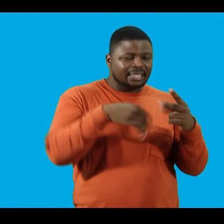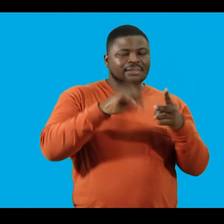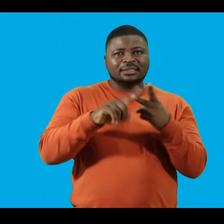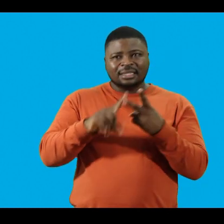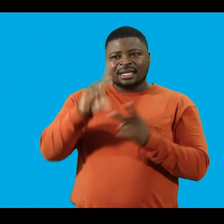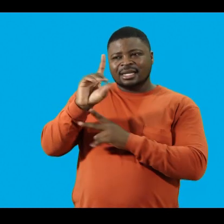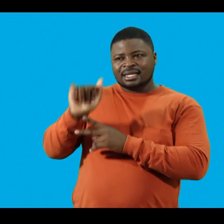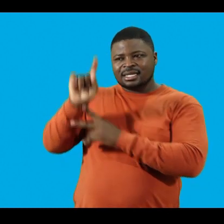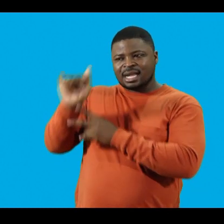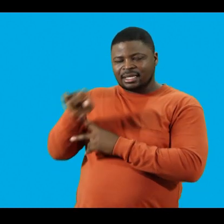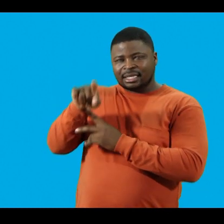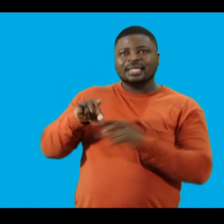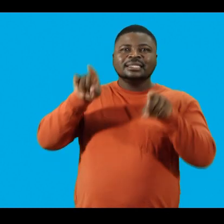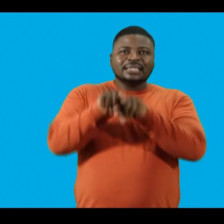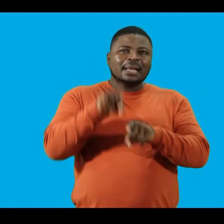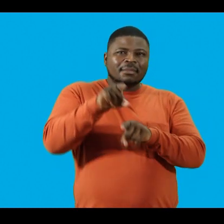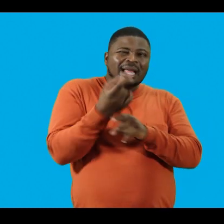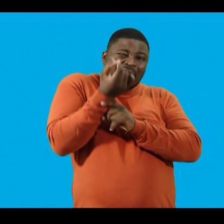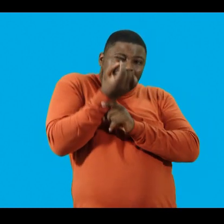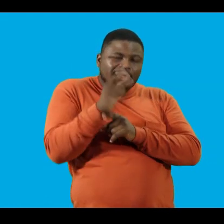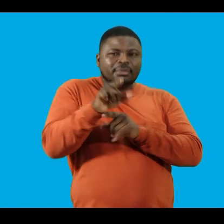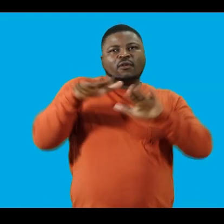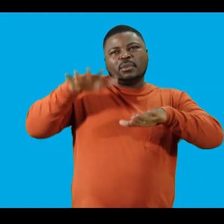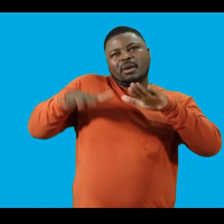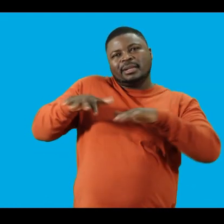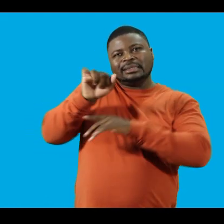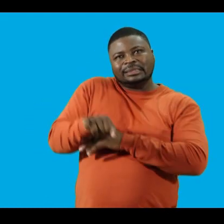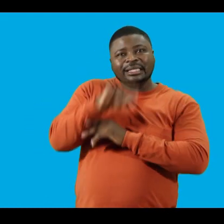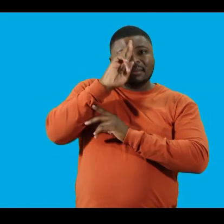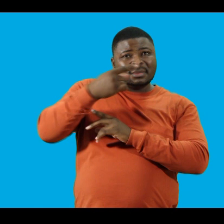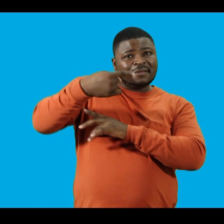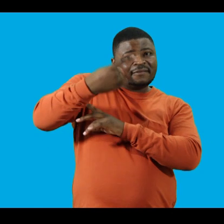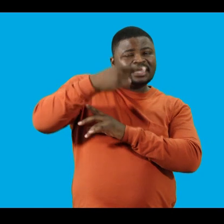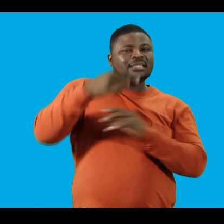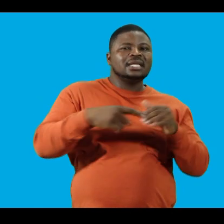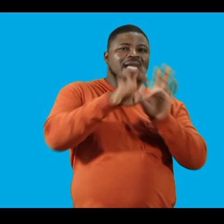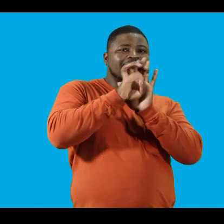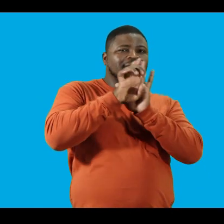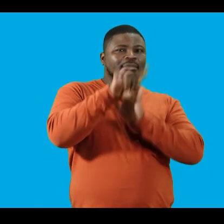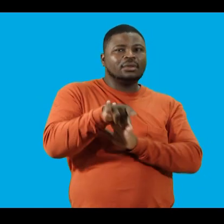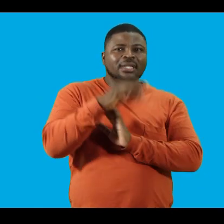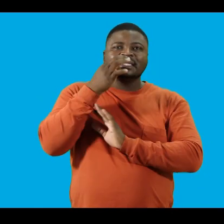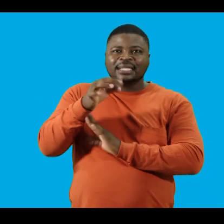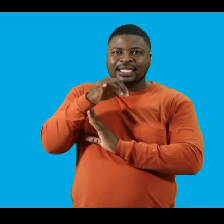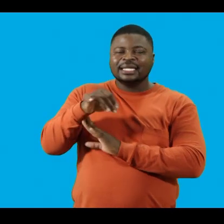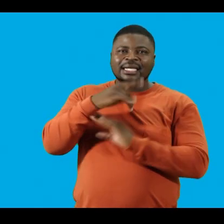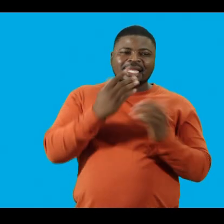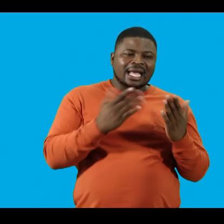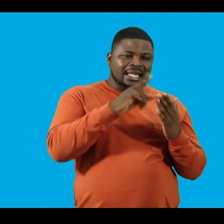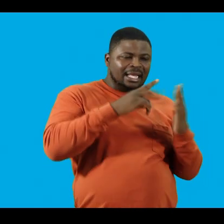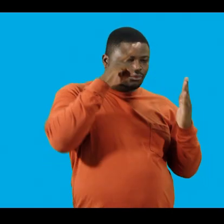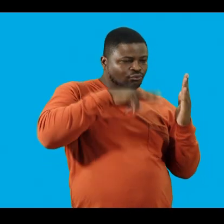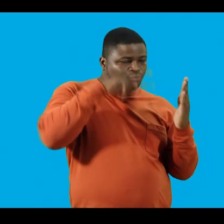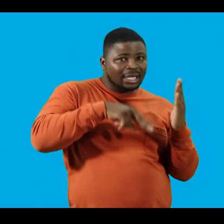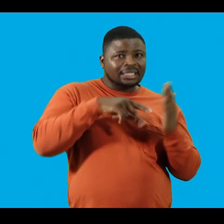bit of probability. But if we look at the first example, it says, study